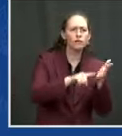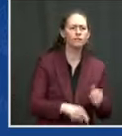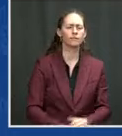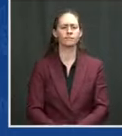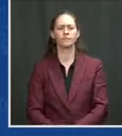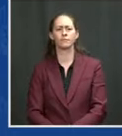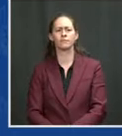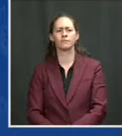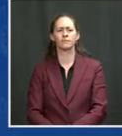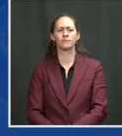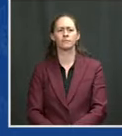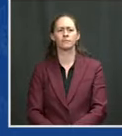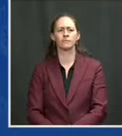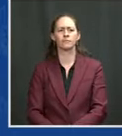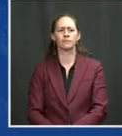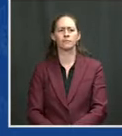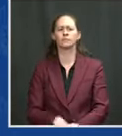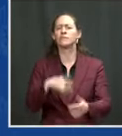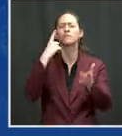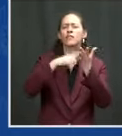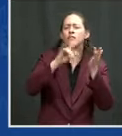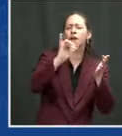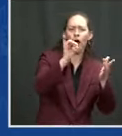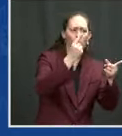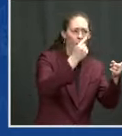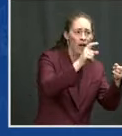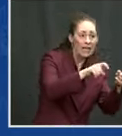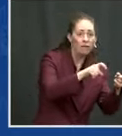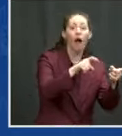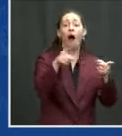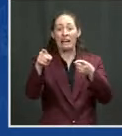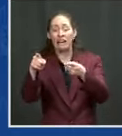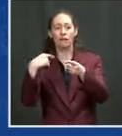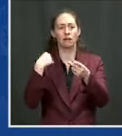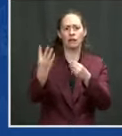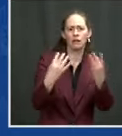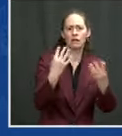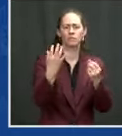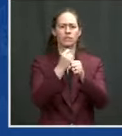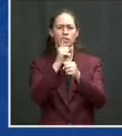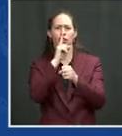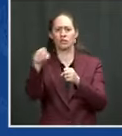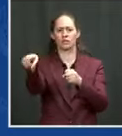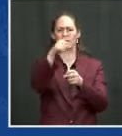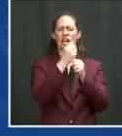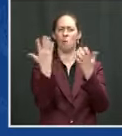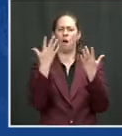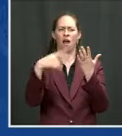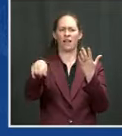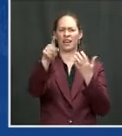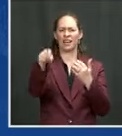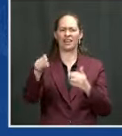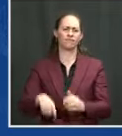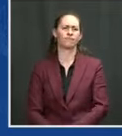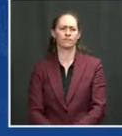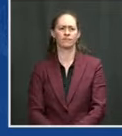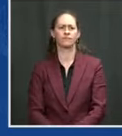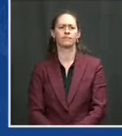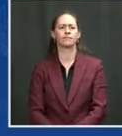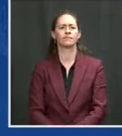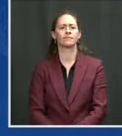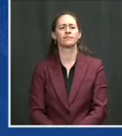what we can do to help them. We try to get them right away whatever they need. But we also hear from them the innovation that they're doing. And